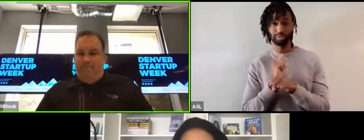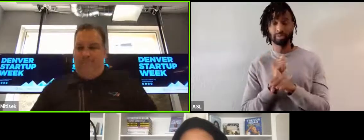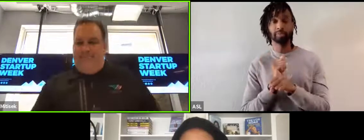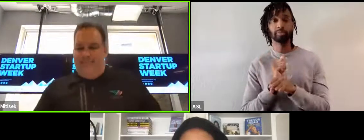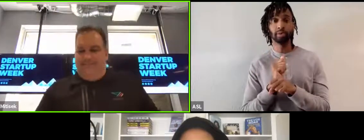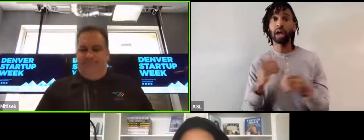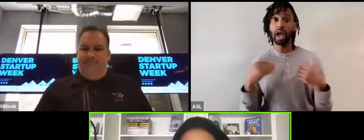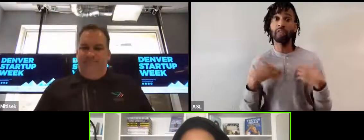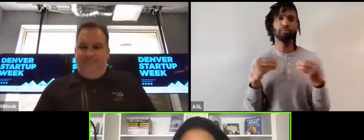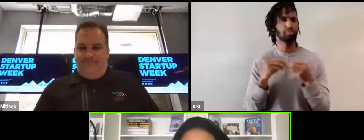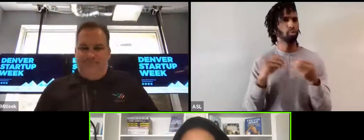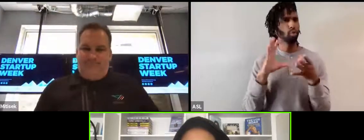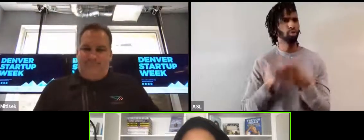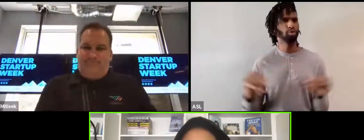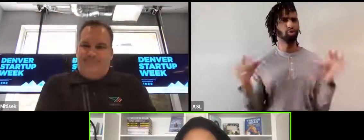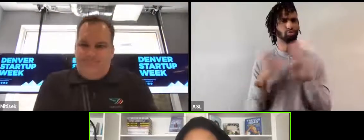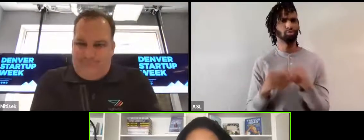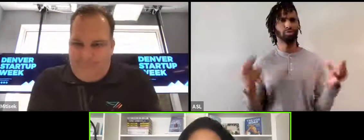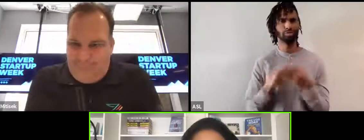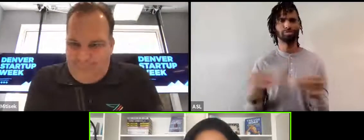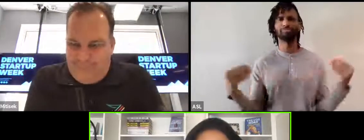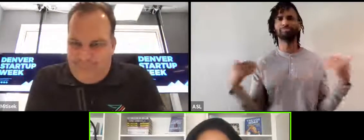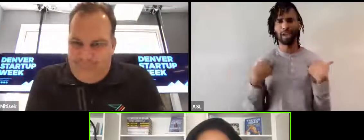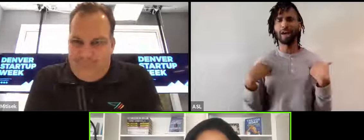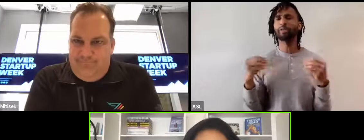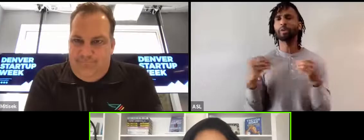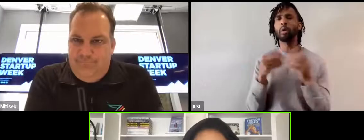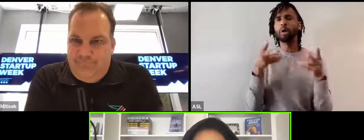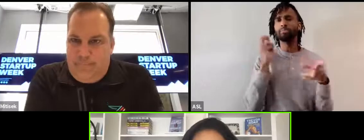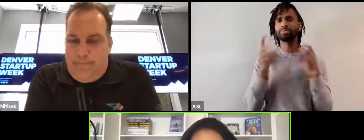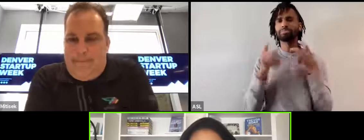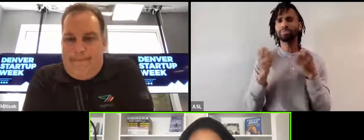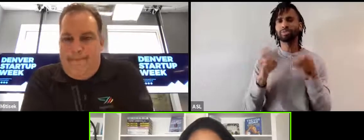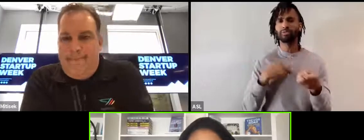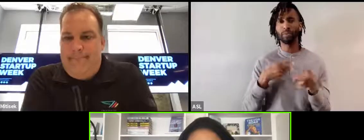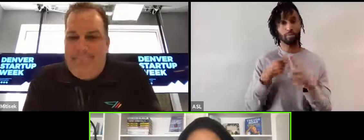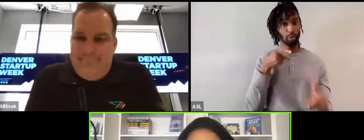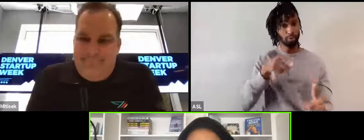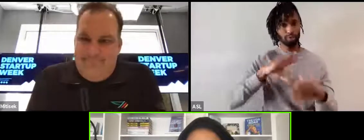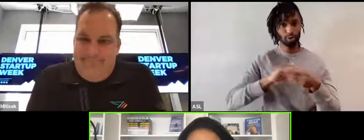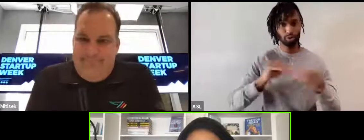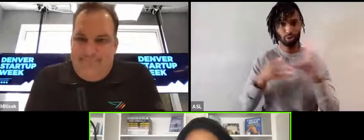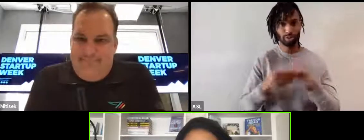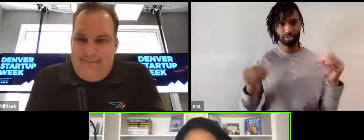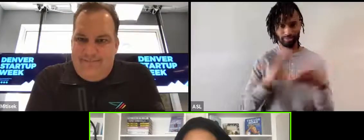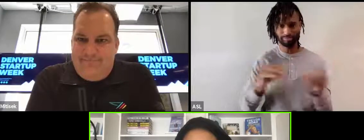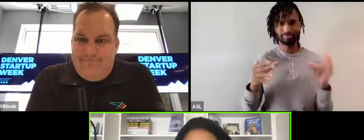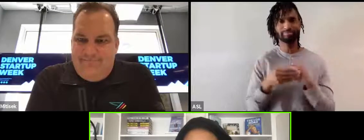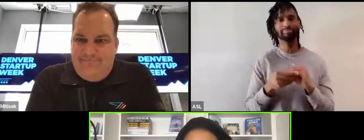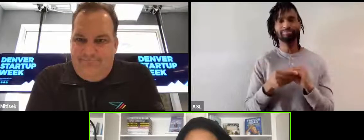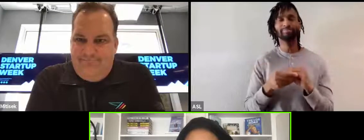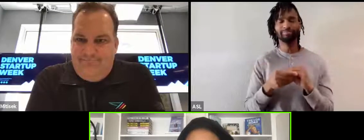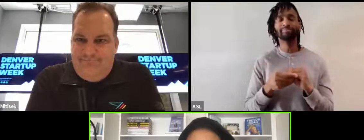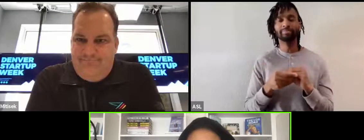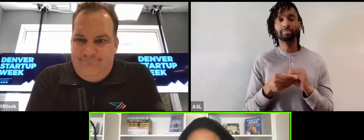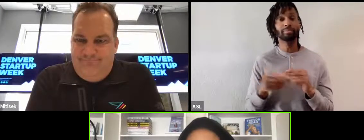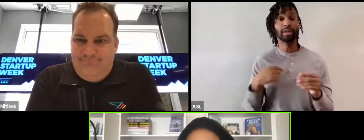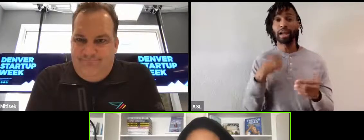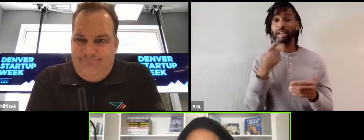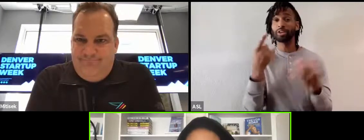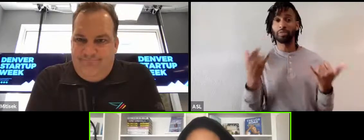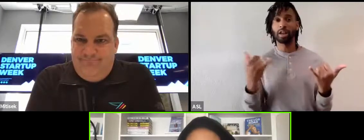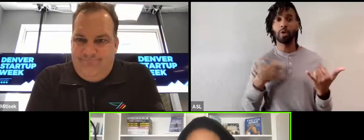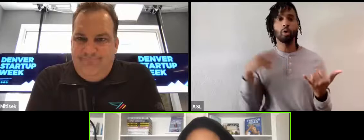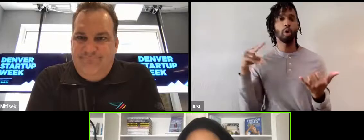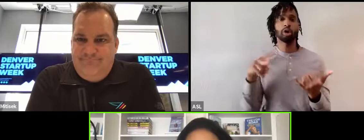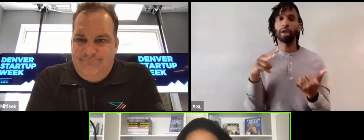more stories to tell and more things to pull from those stories. And I can tell you that right now we're looking at book